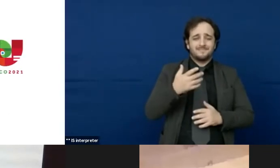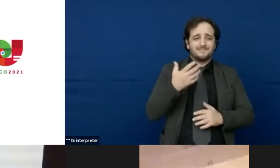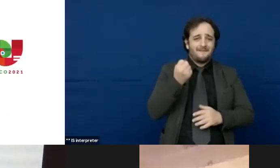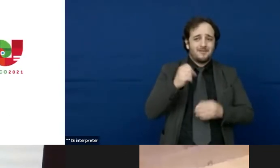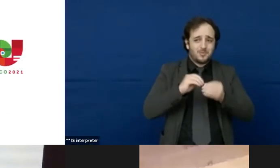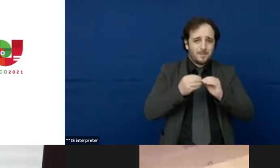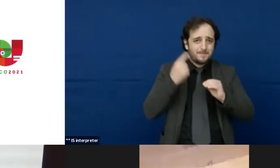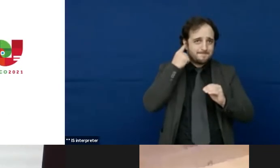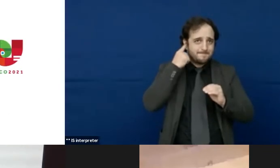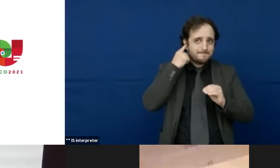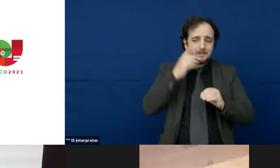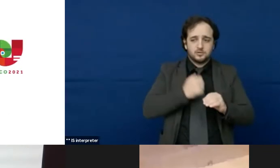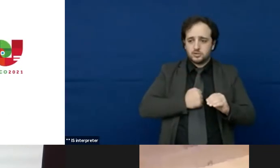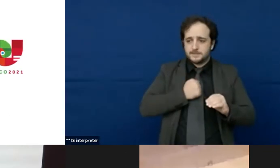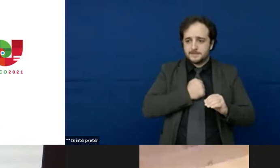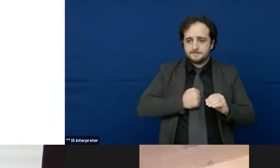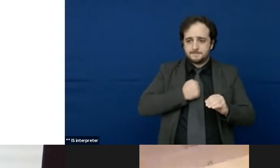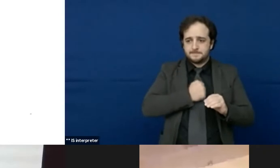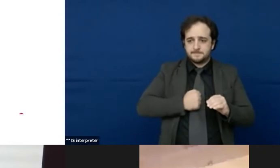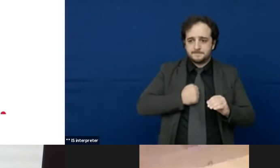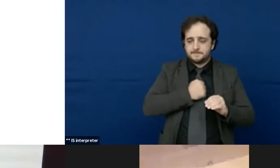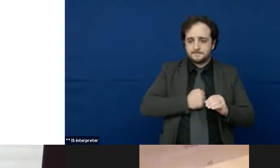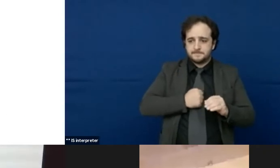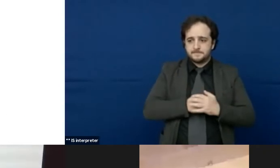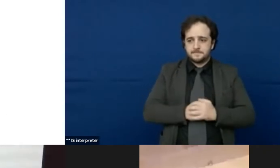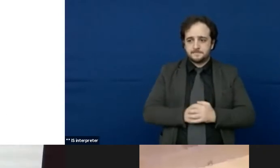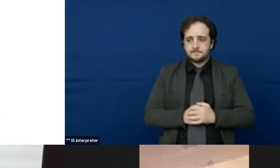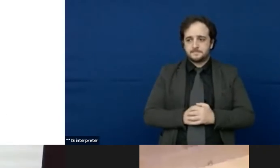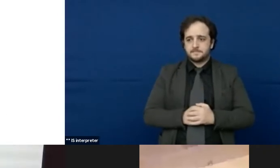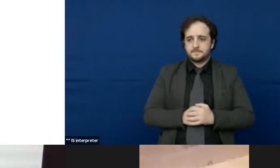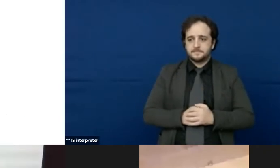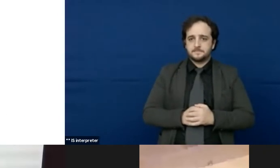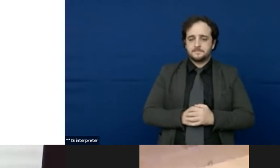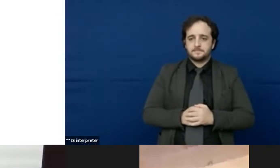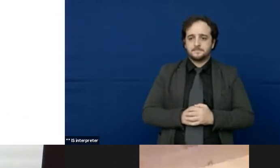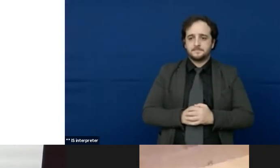Can we please restore the sound for Mrs. Finikin?